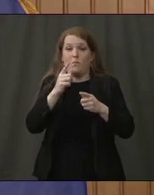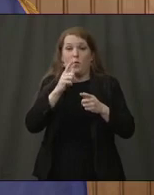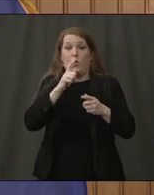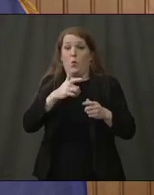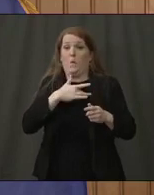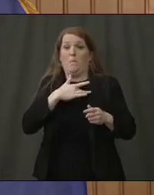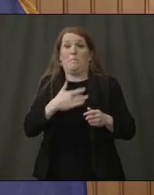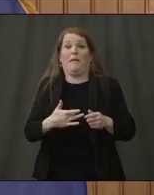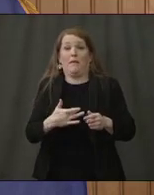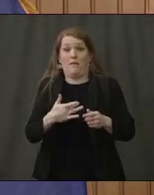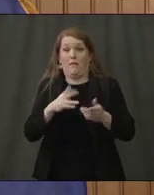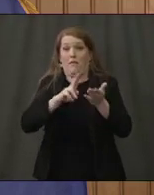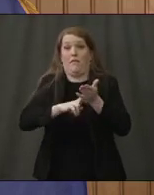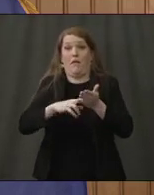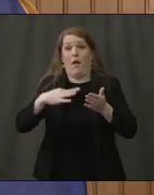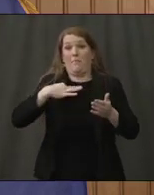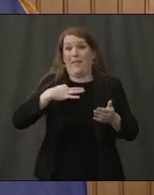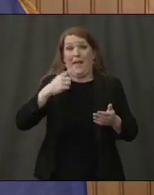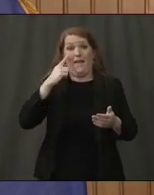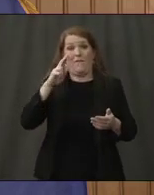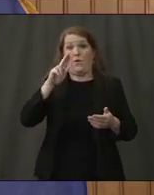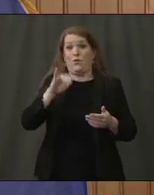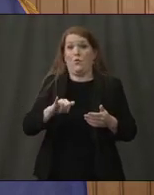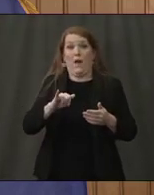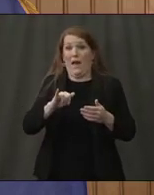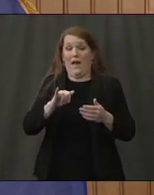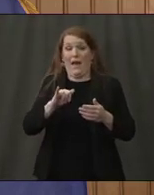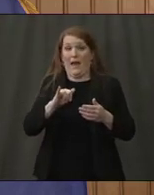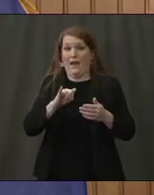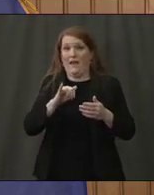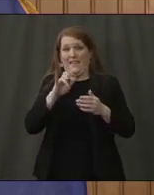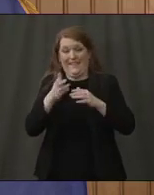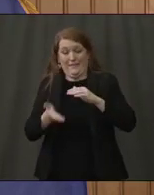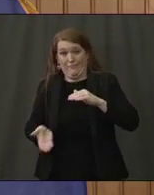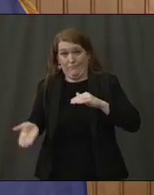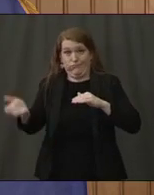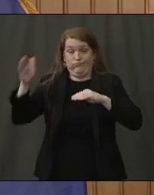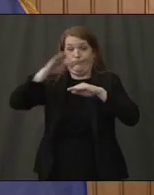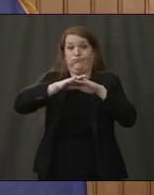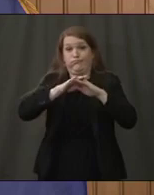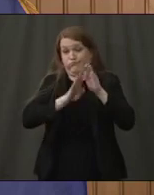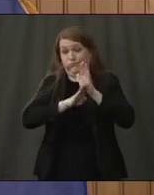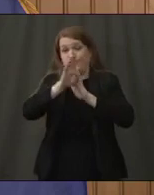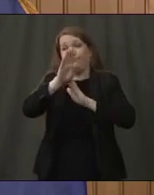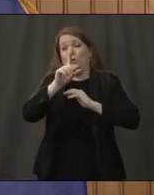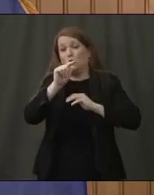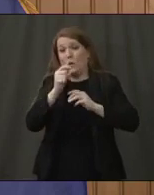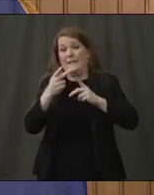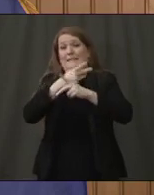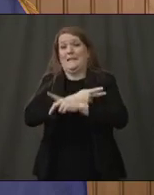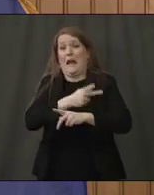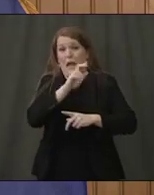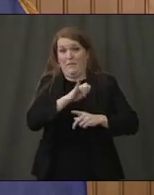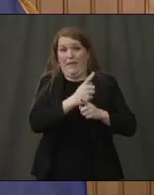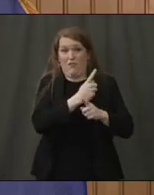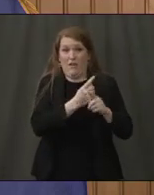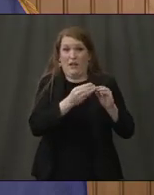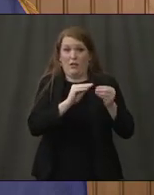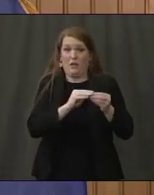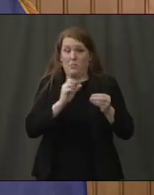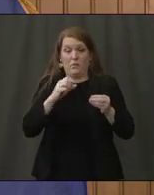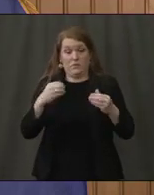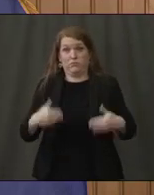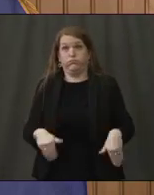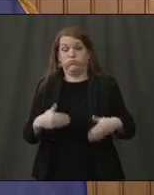anything that's ever happened in a comparable period during a recession. 20 times. And Kirk Westby and his team at Department of